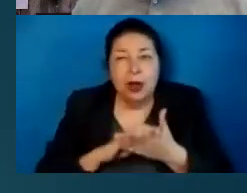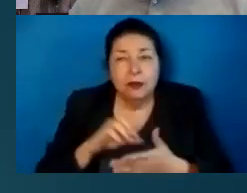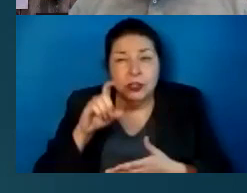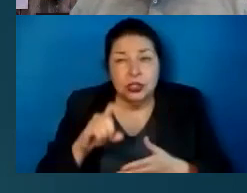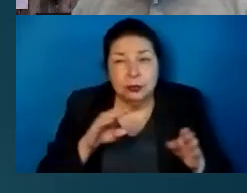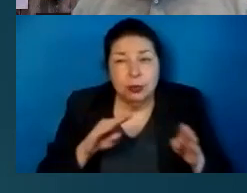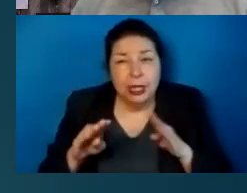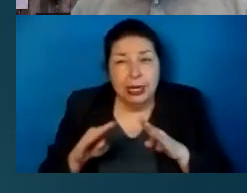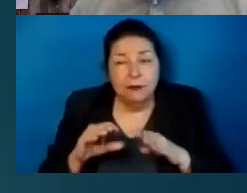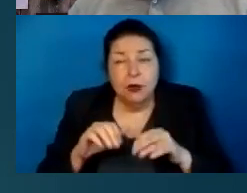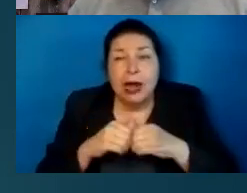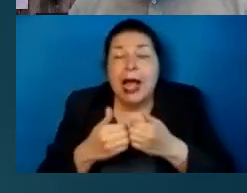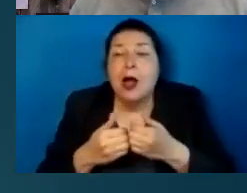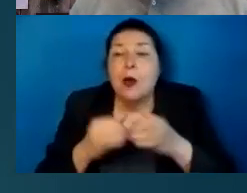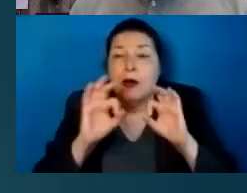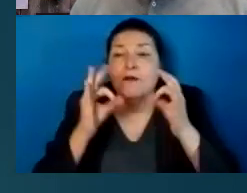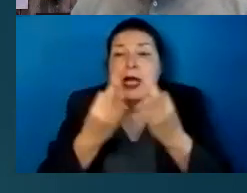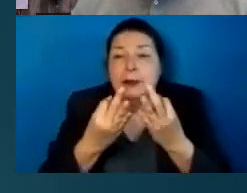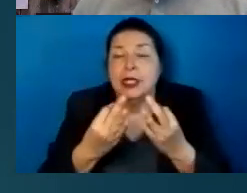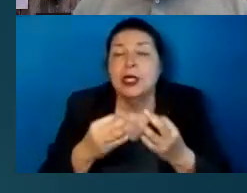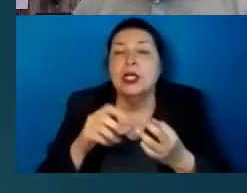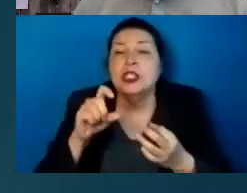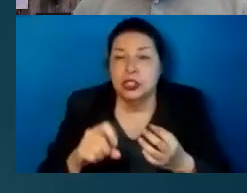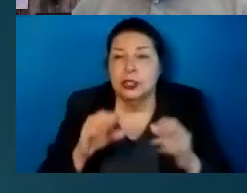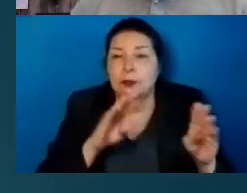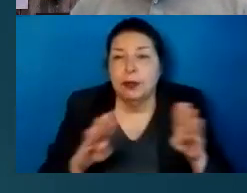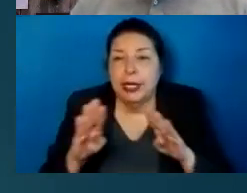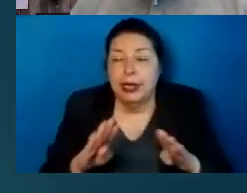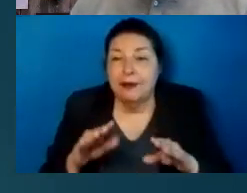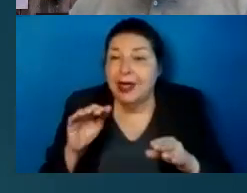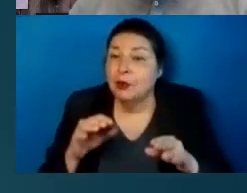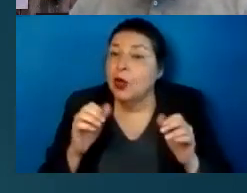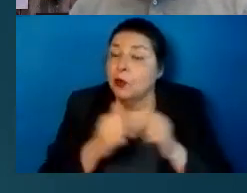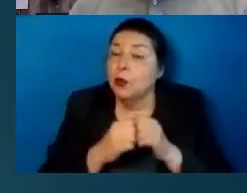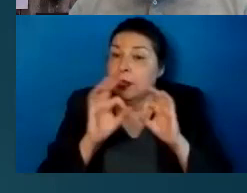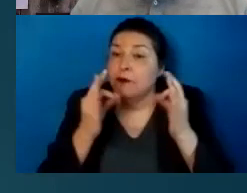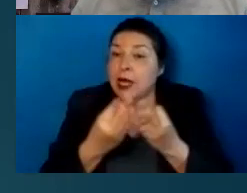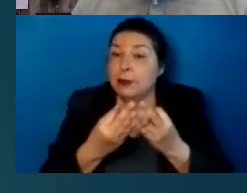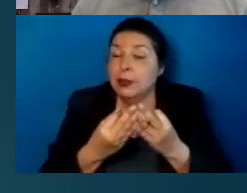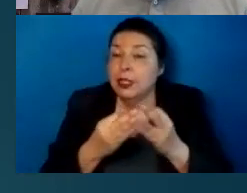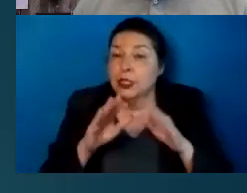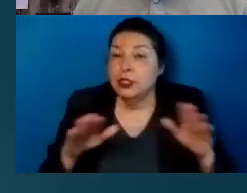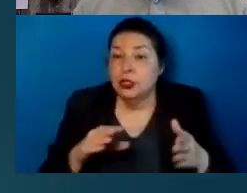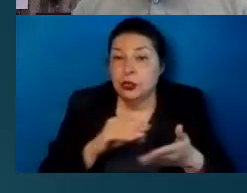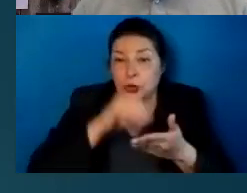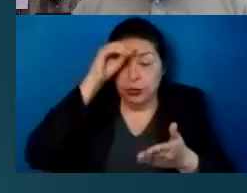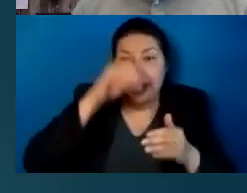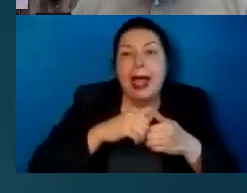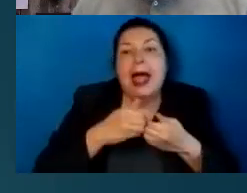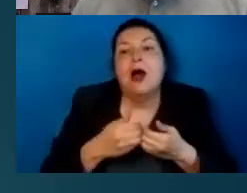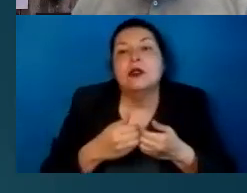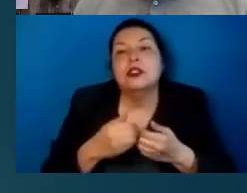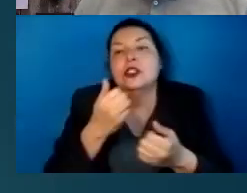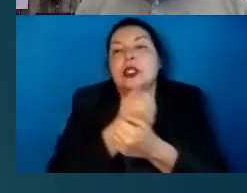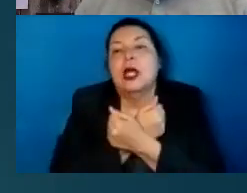in a functioning family, that's a great thing. Children learn how to love one another. Even though they